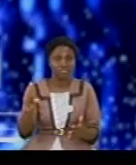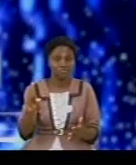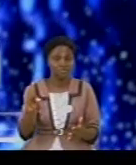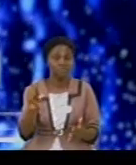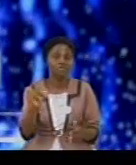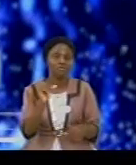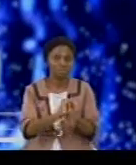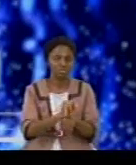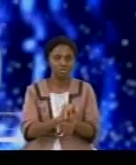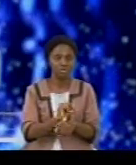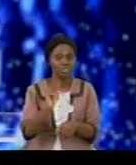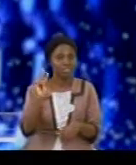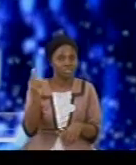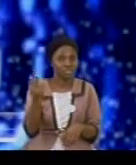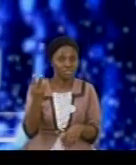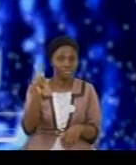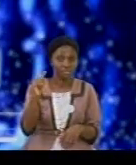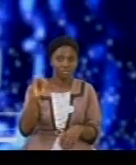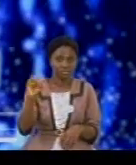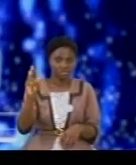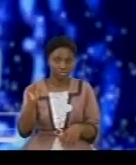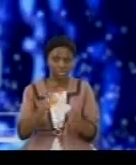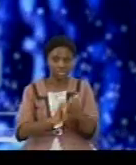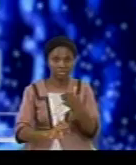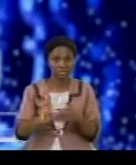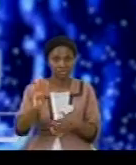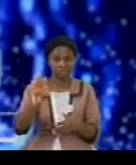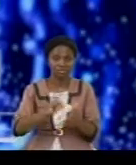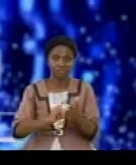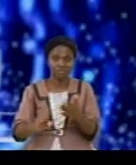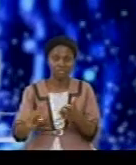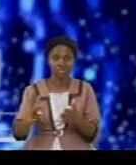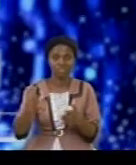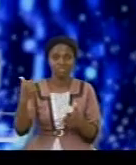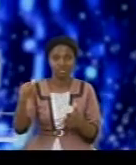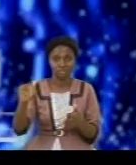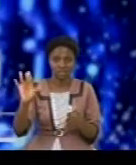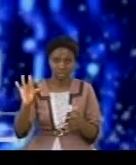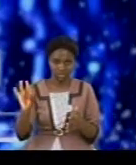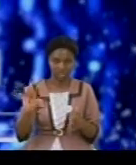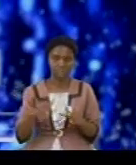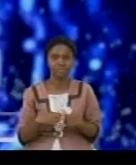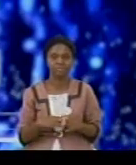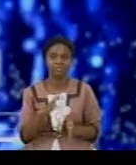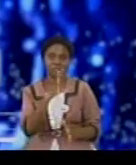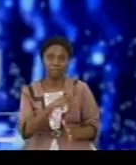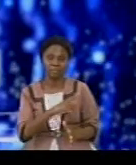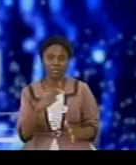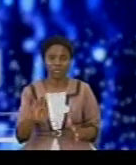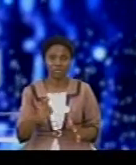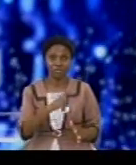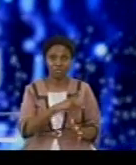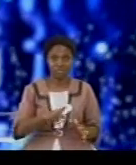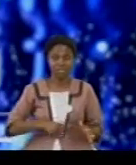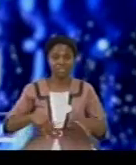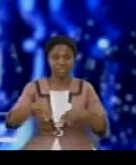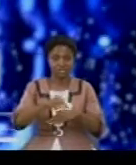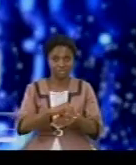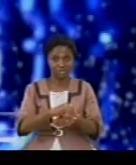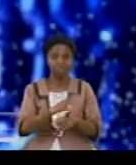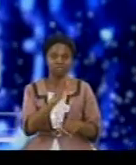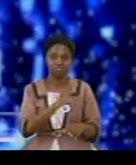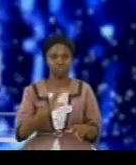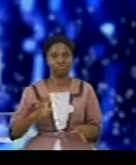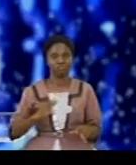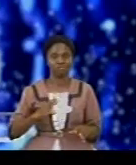18, the benefits of kingdom citizens. When we are reconciled